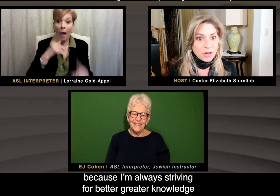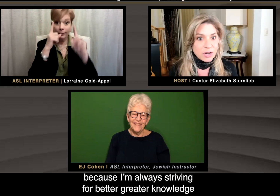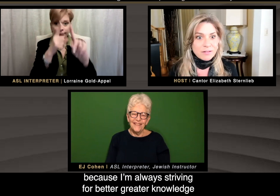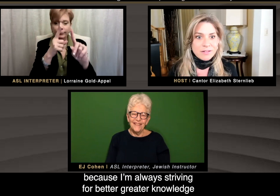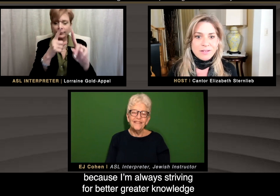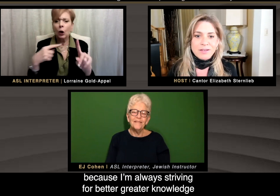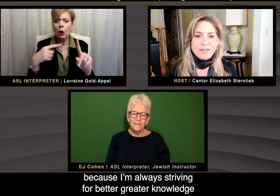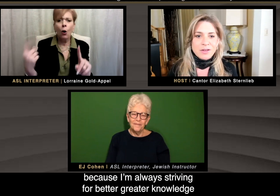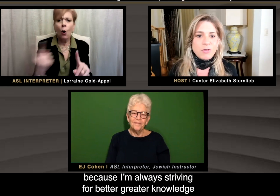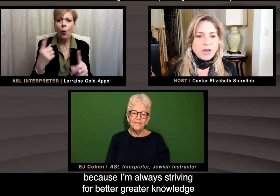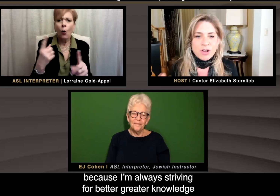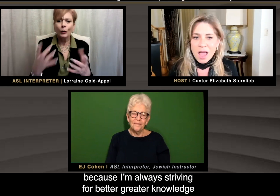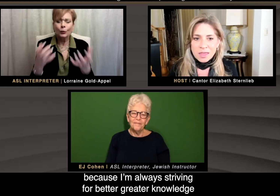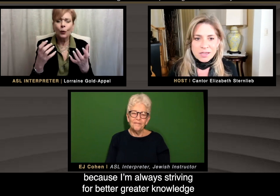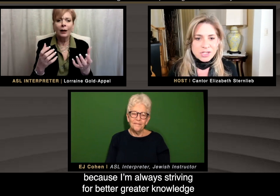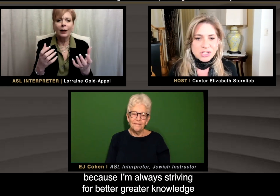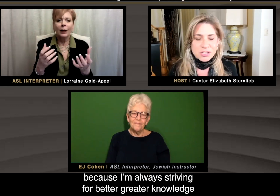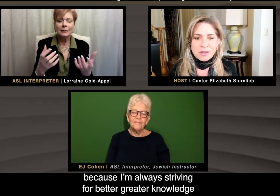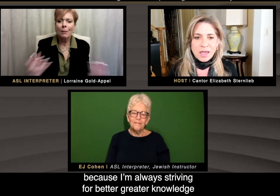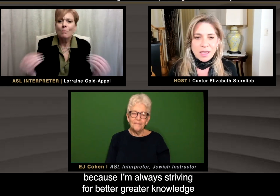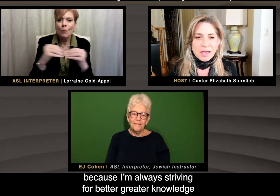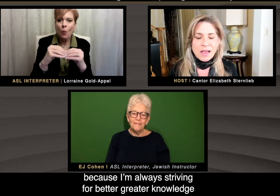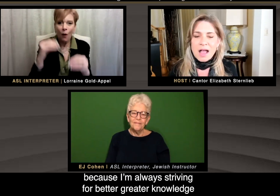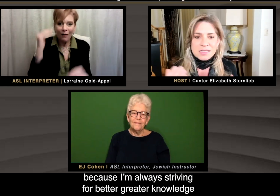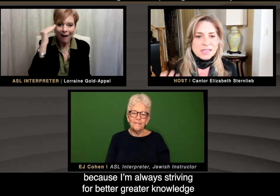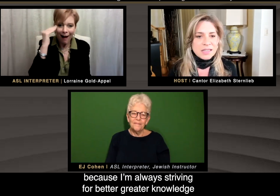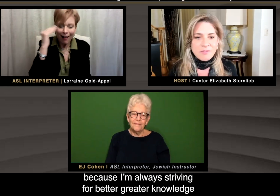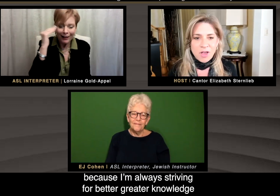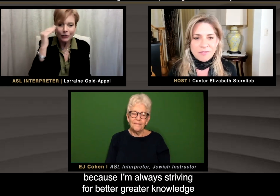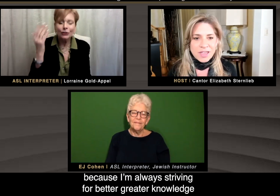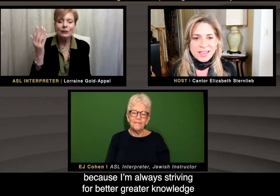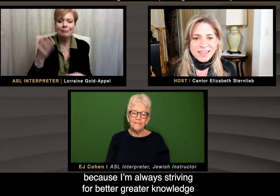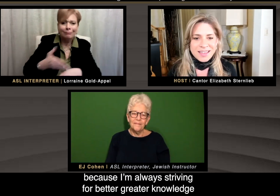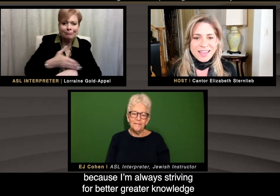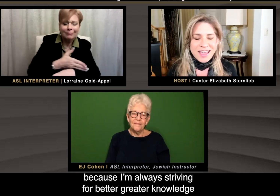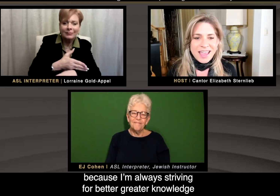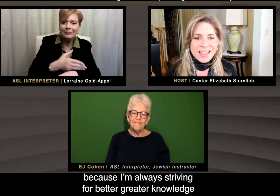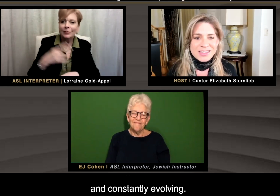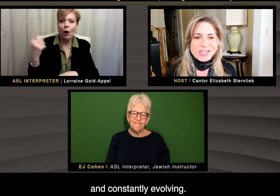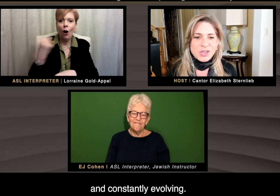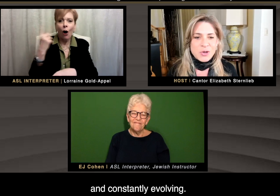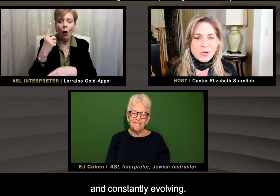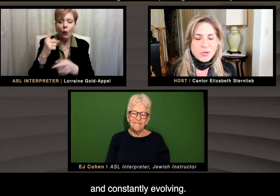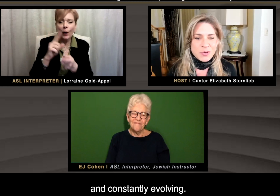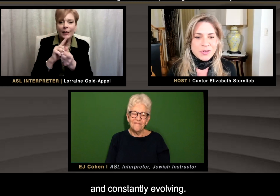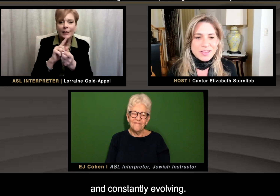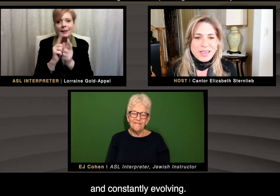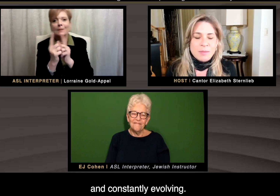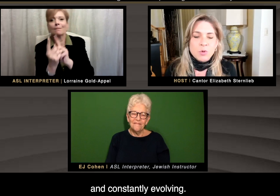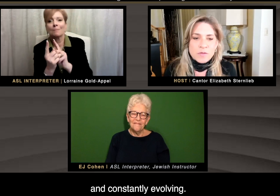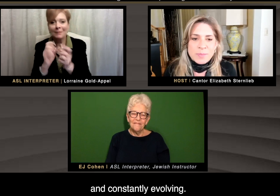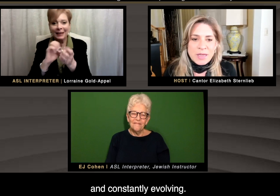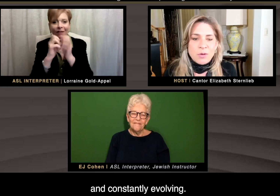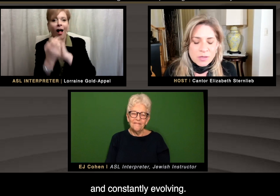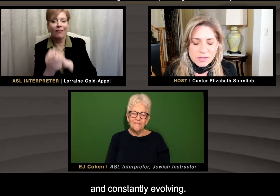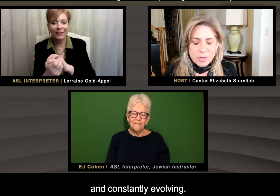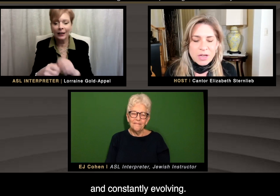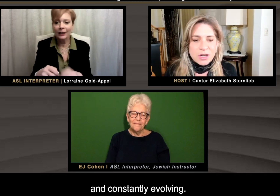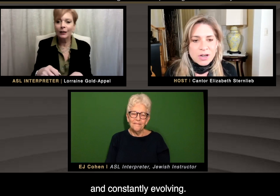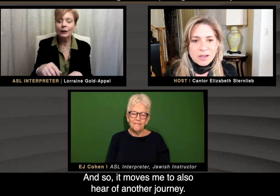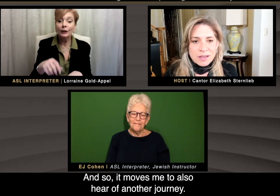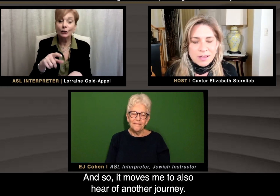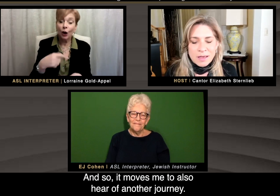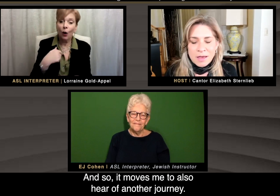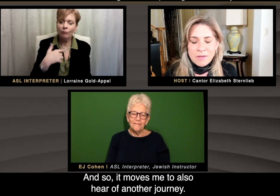for better, greater knowledge and constantly evolving. And so it moves me to